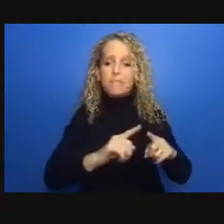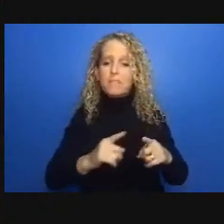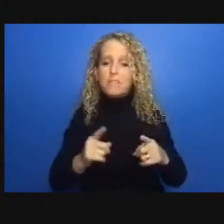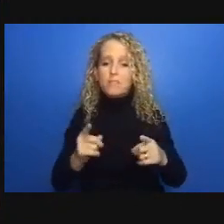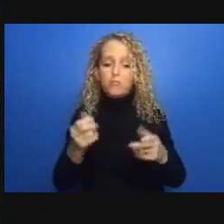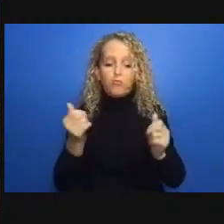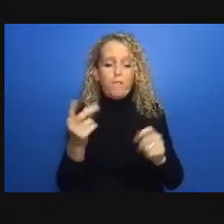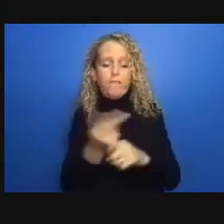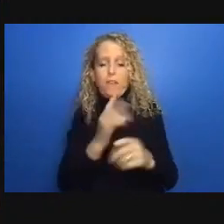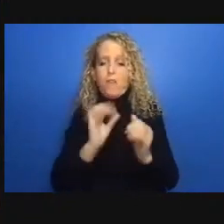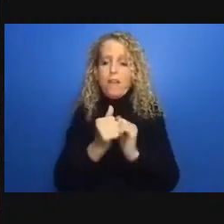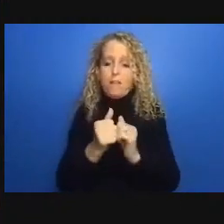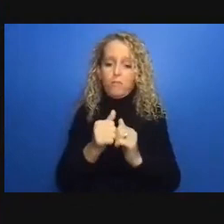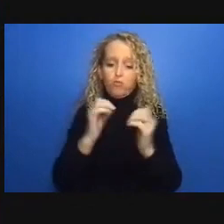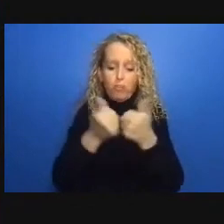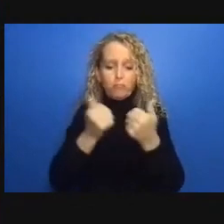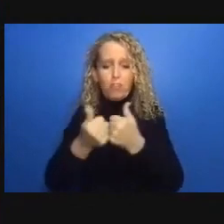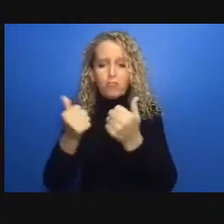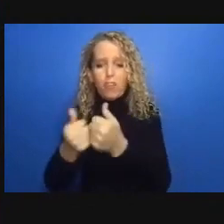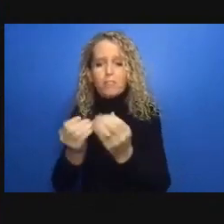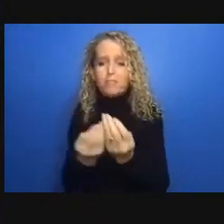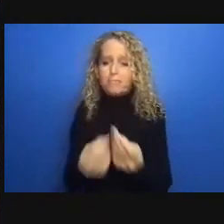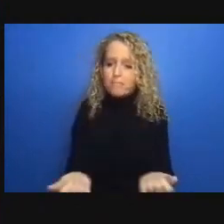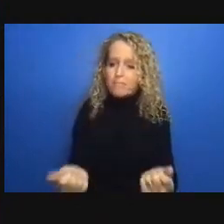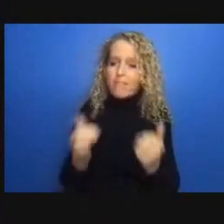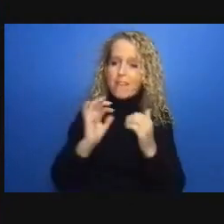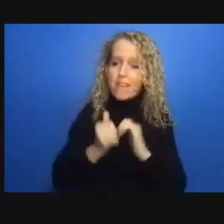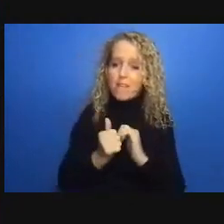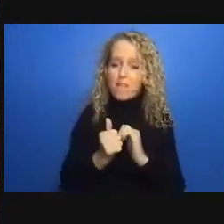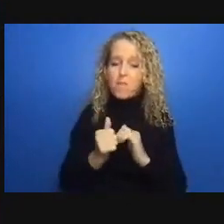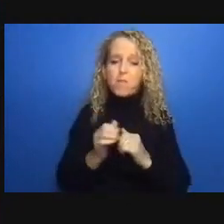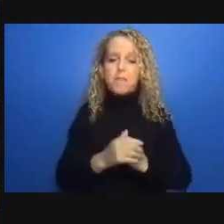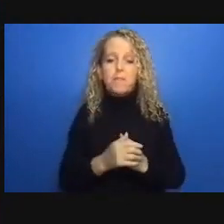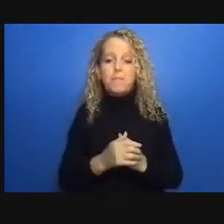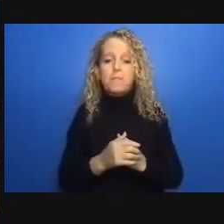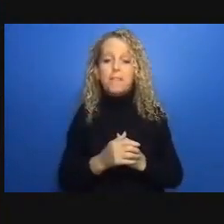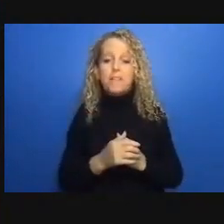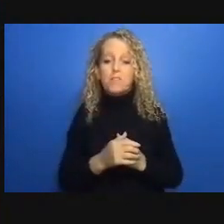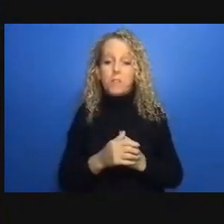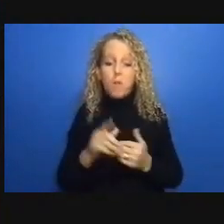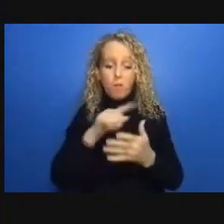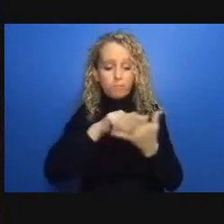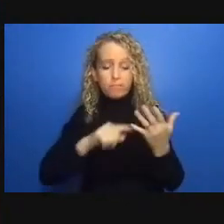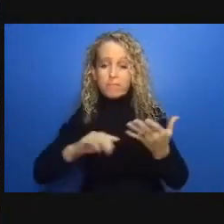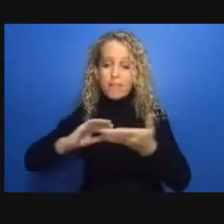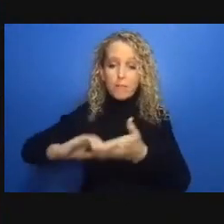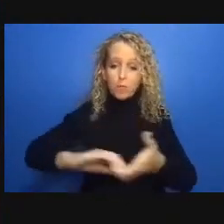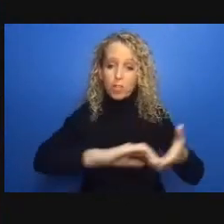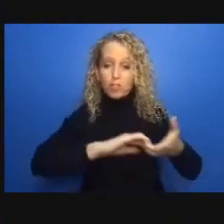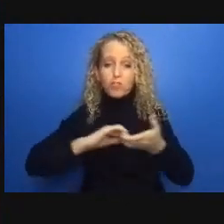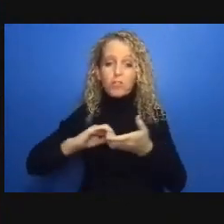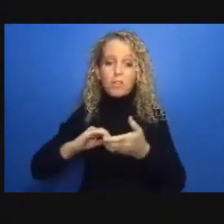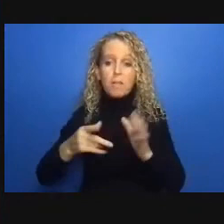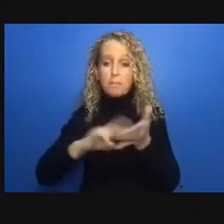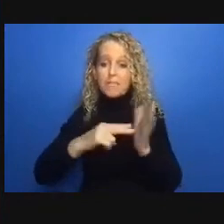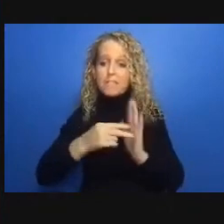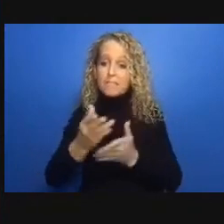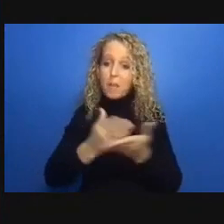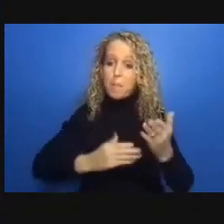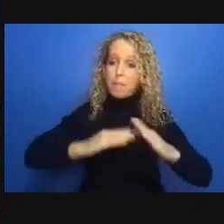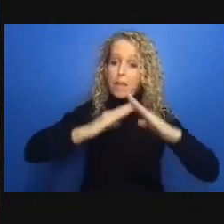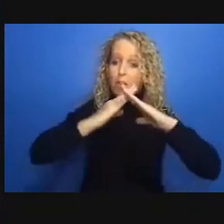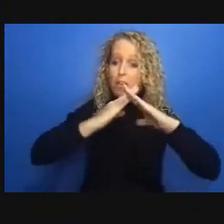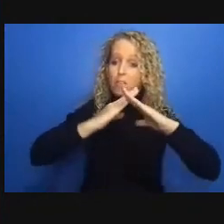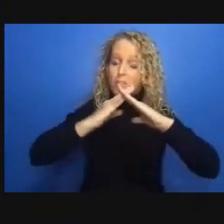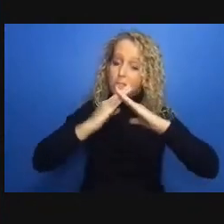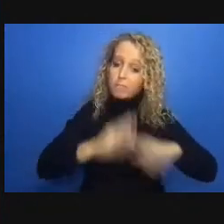navigate those challenges and find solutions. And we saw that collaboration meant that we were able to break down some barriers that we didn't